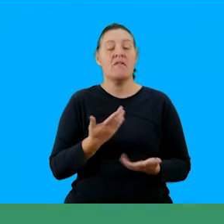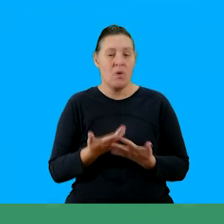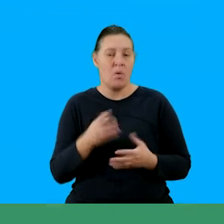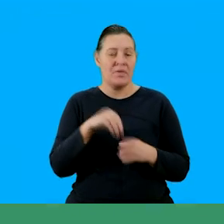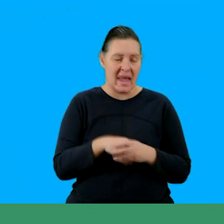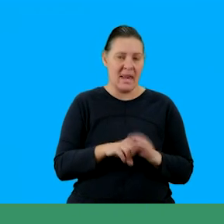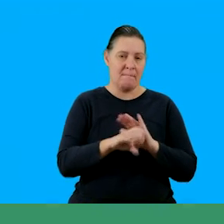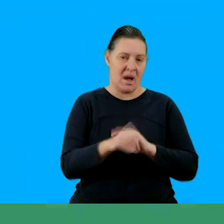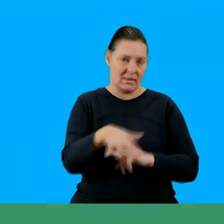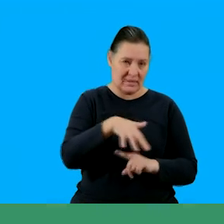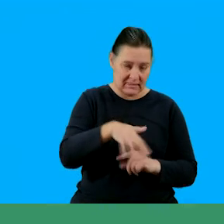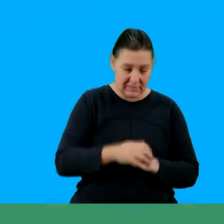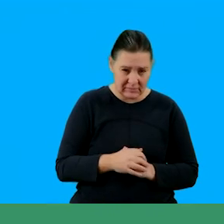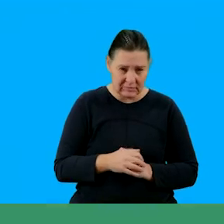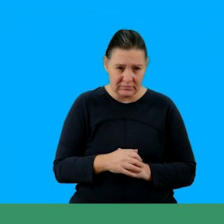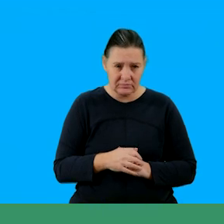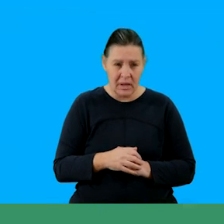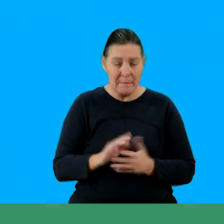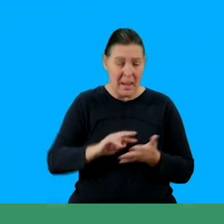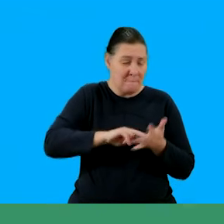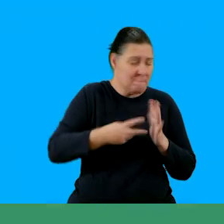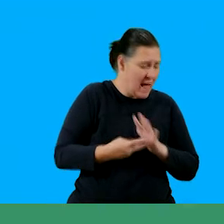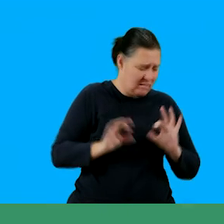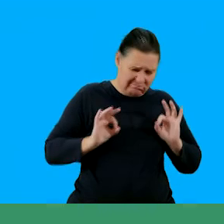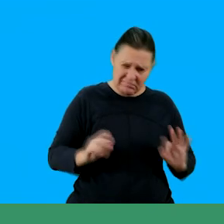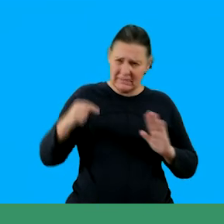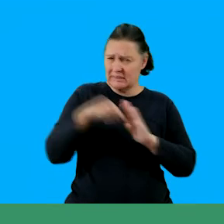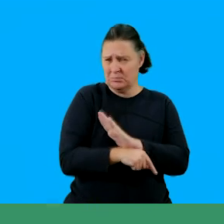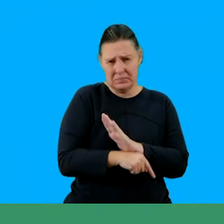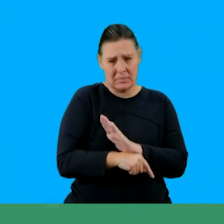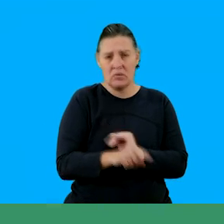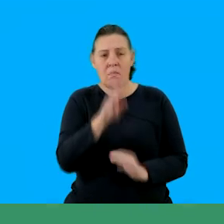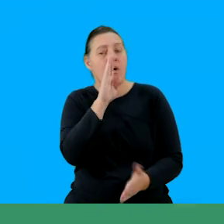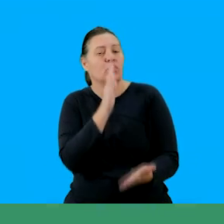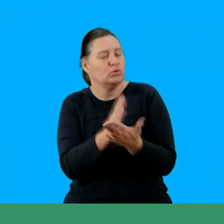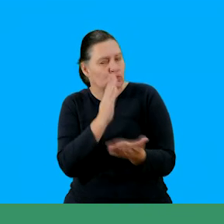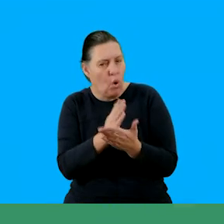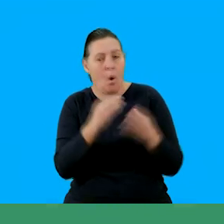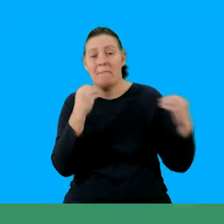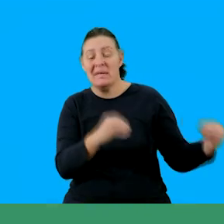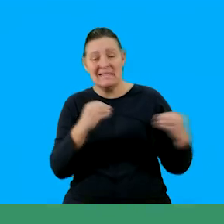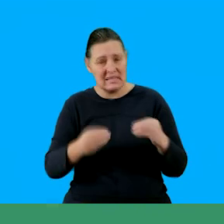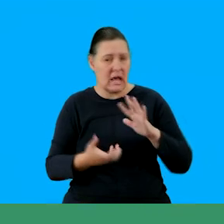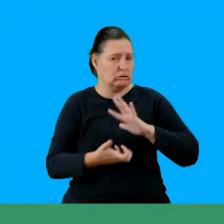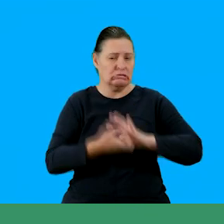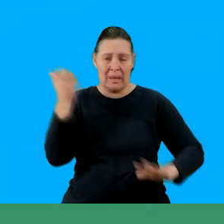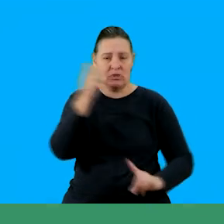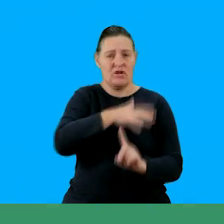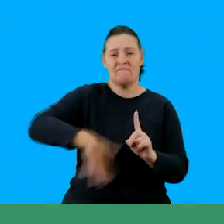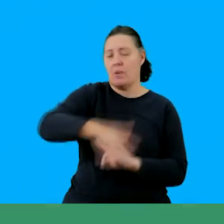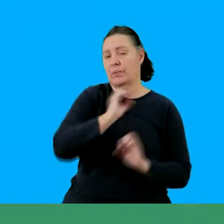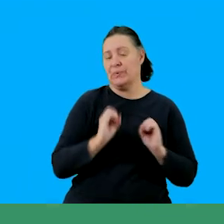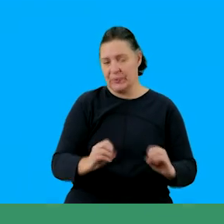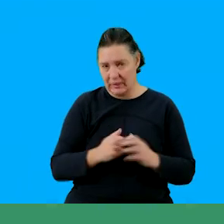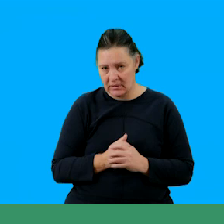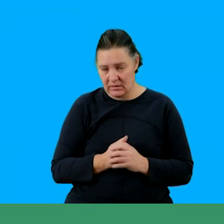sustainable in the market. Thorough planning. Thorough planning will ensure the business is not damaging